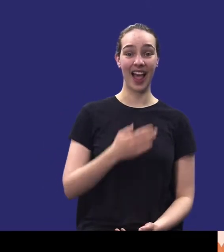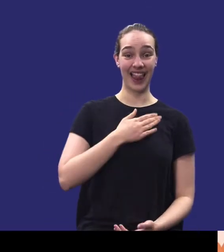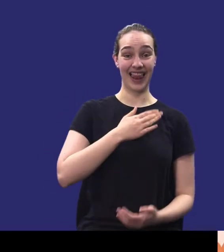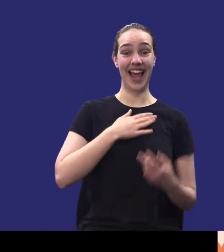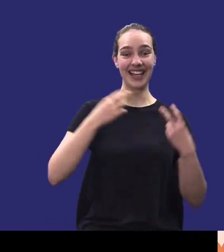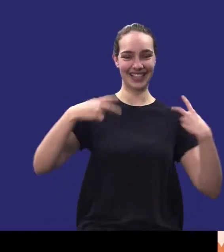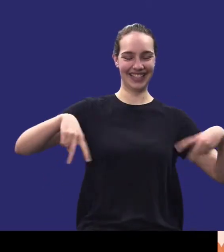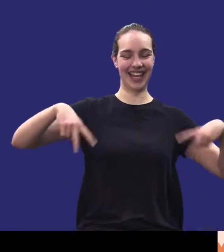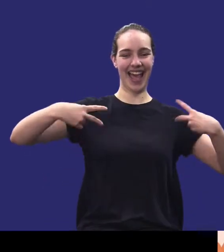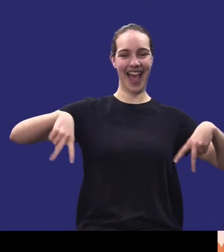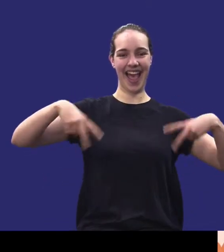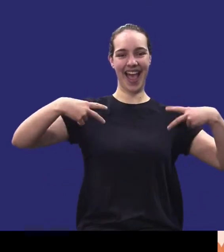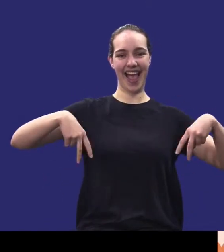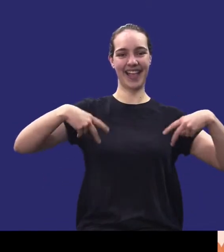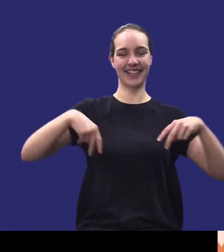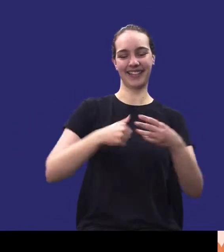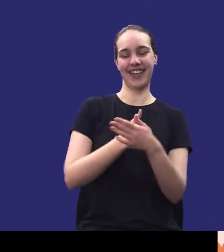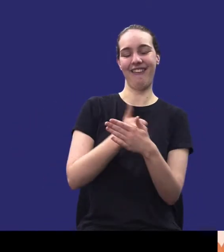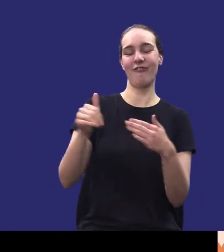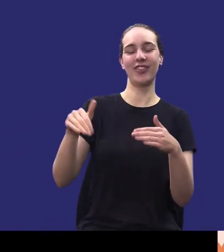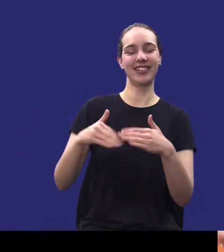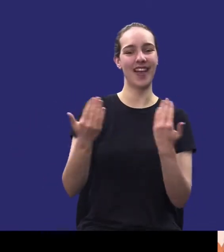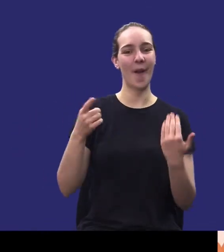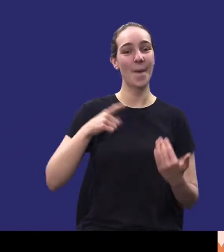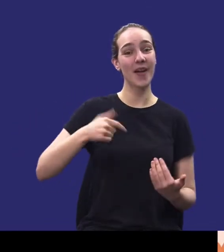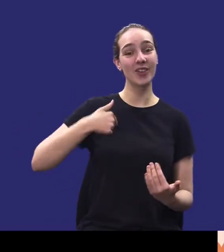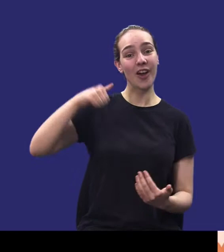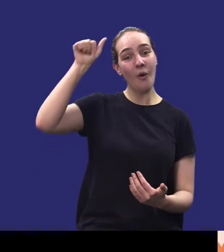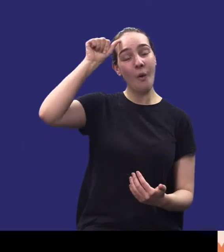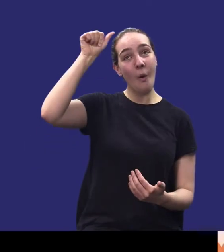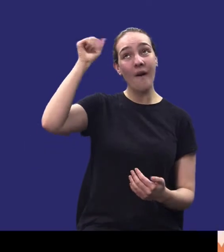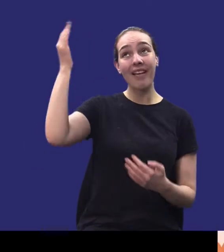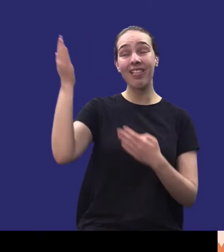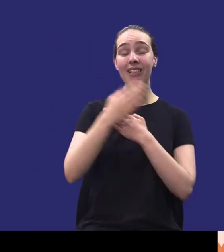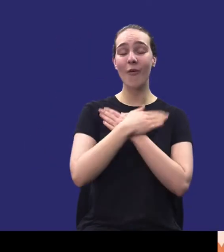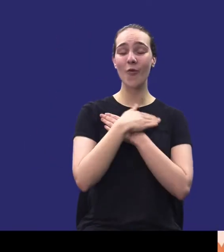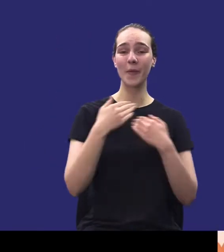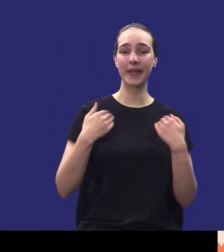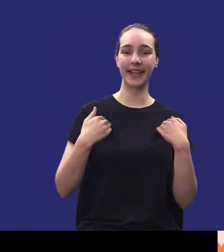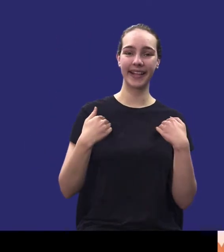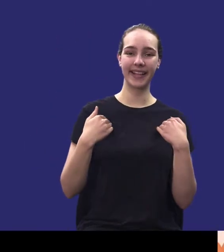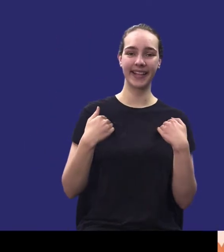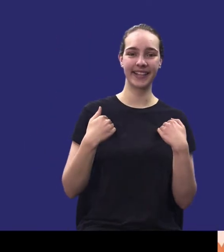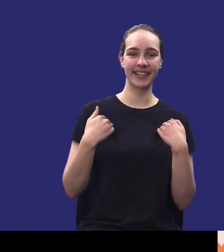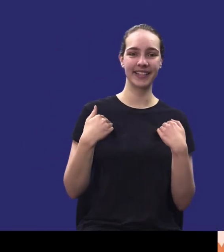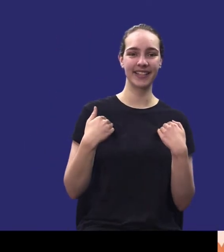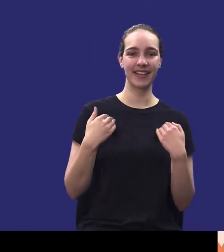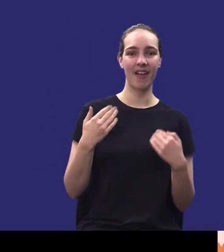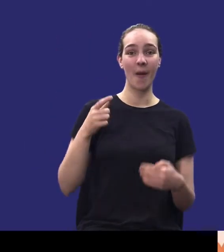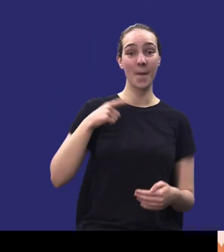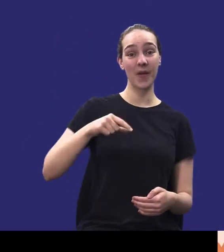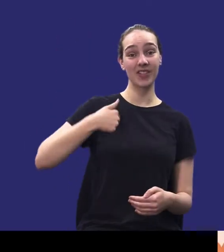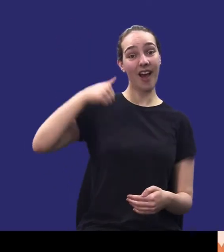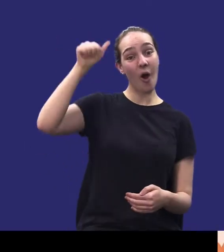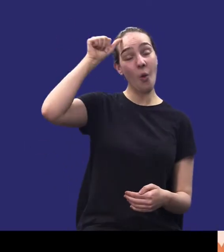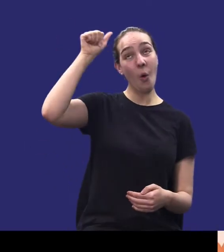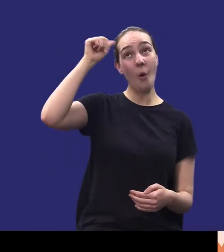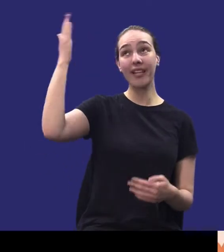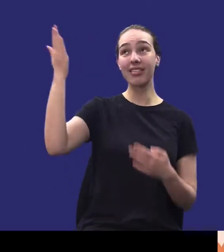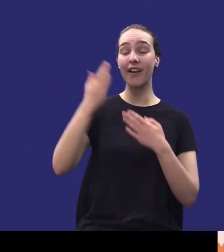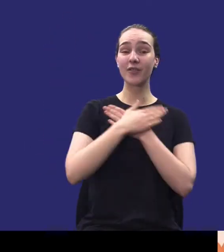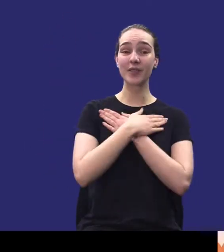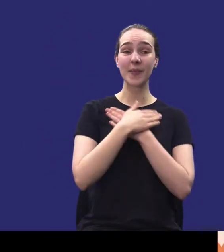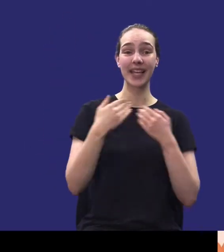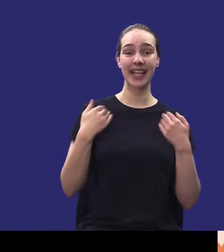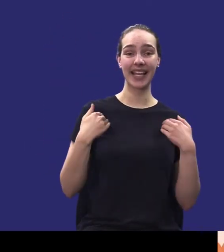yeah. I like to dance every day because I know he loves me. Because I know